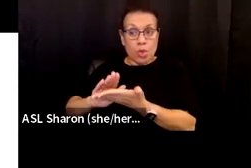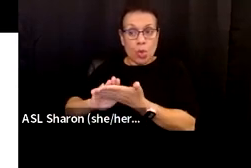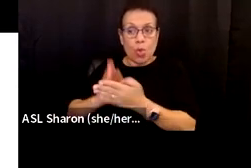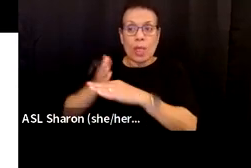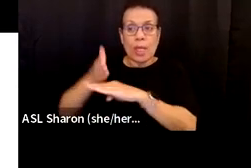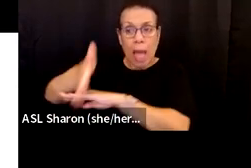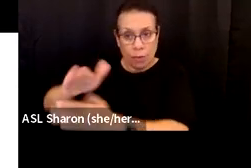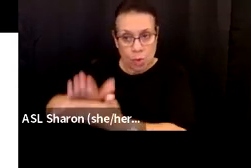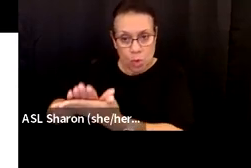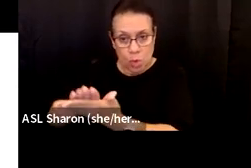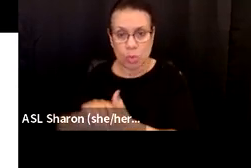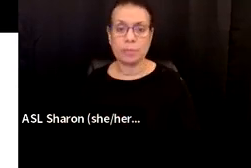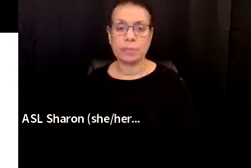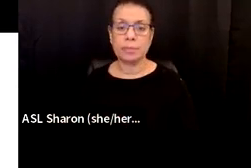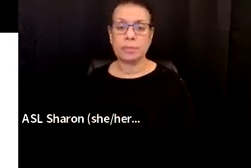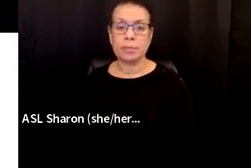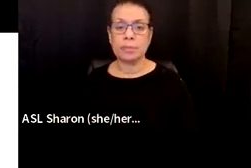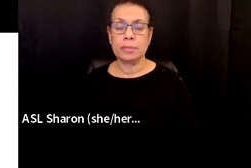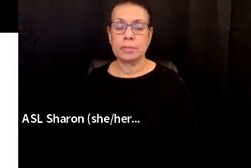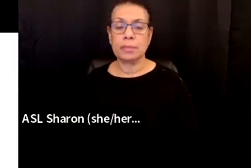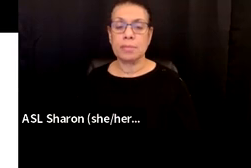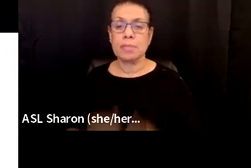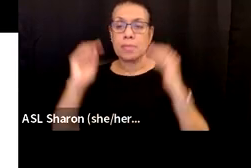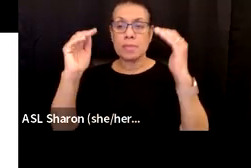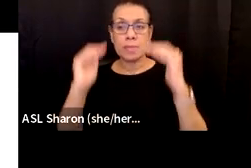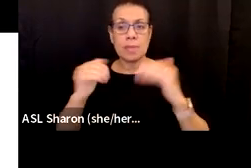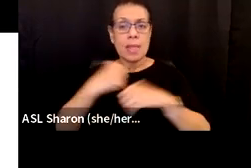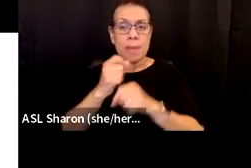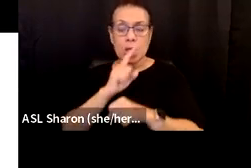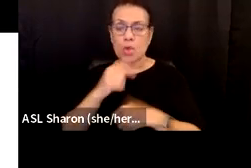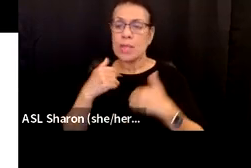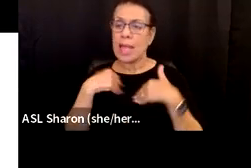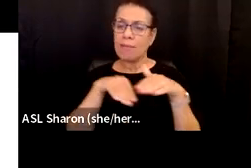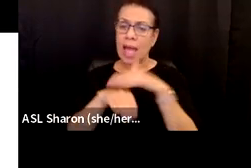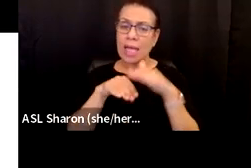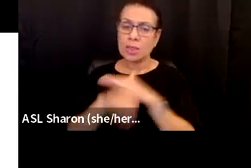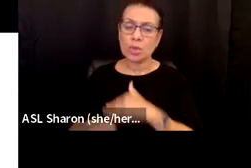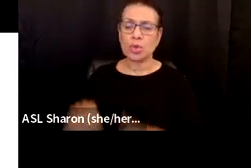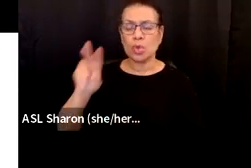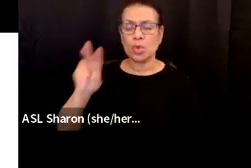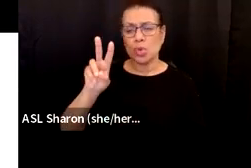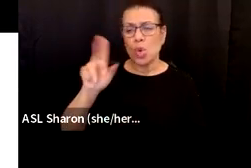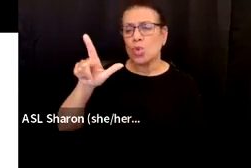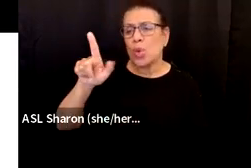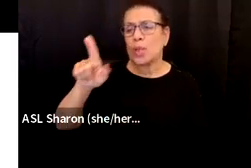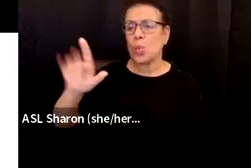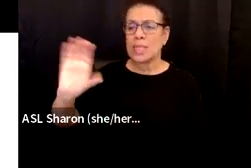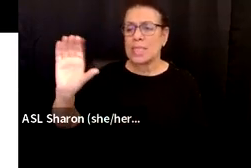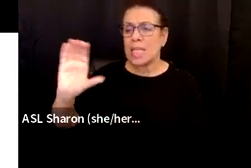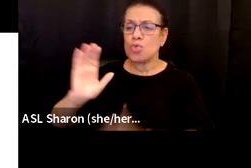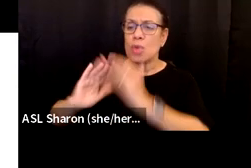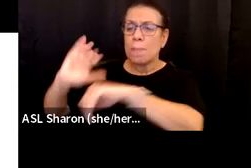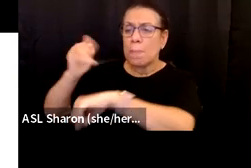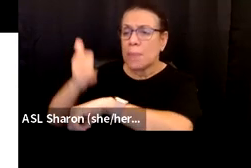but they have high quality opportunities for facilities including access to 21st century buildings with would have